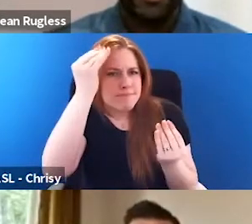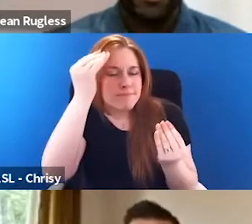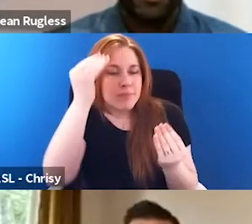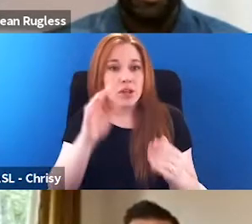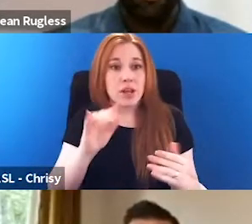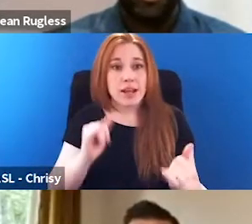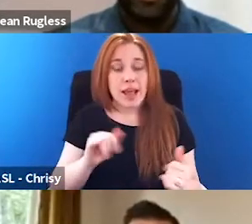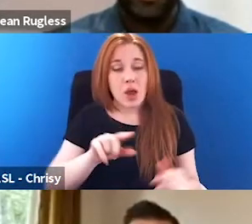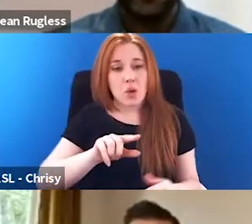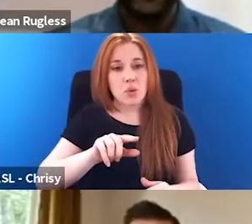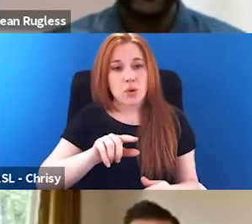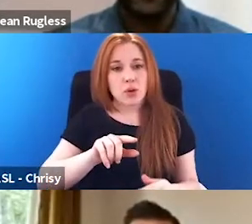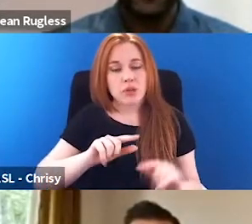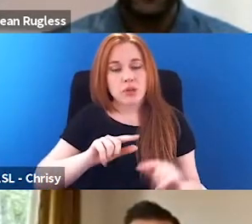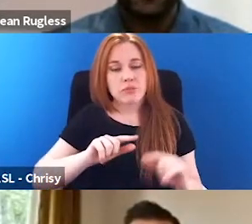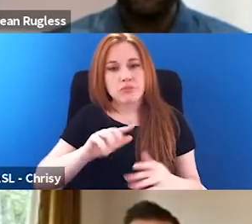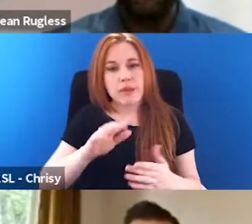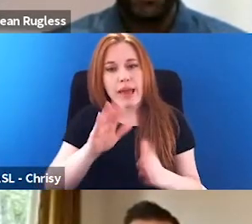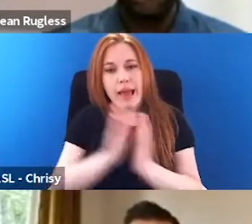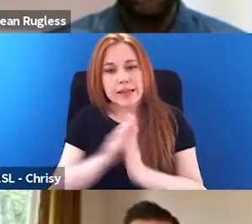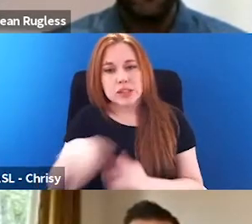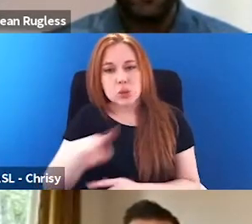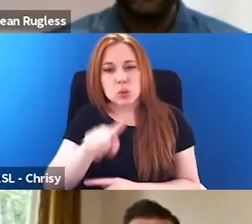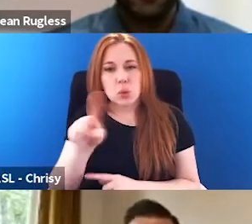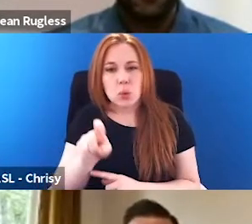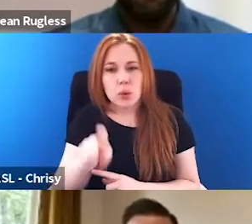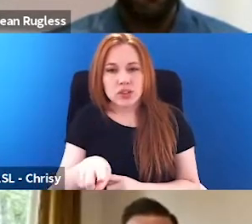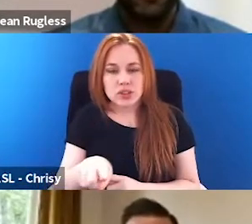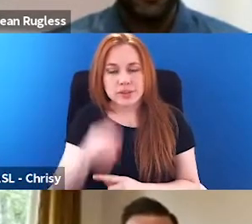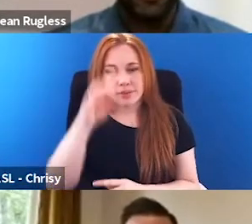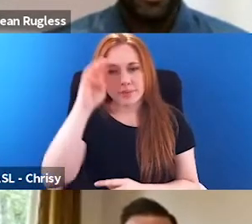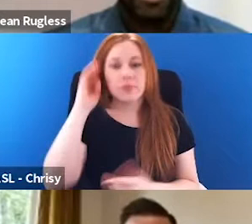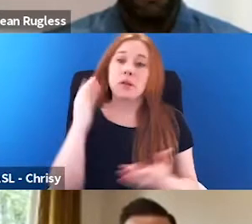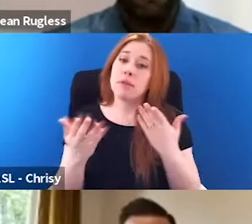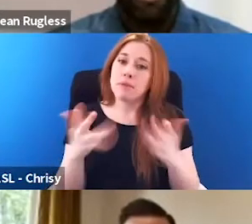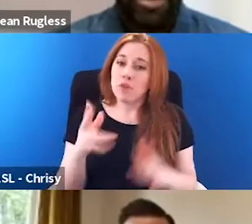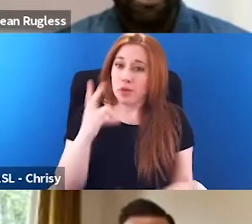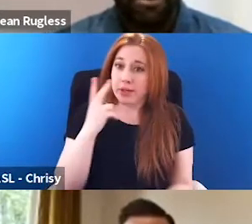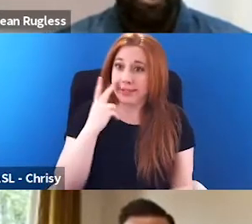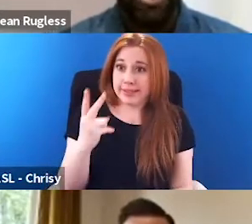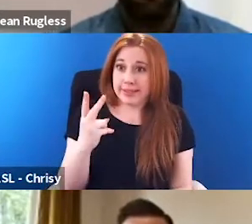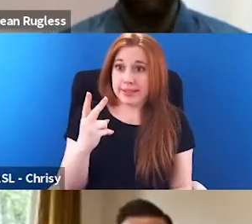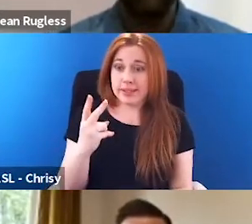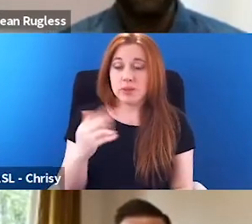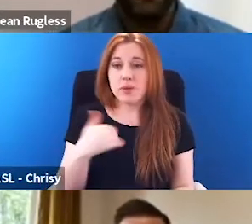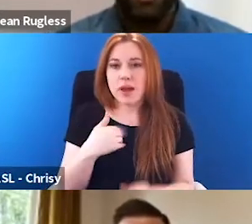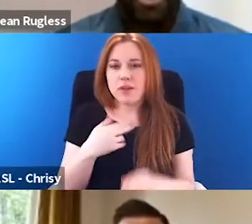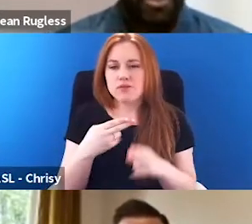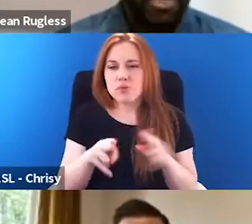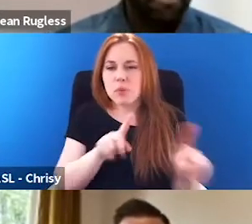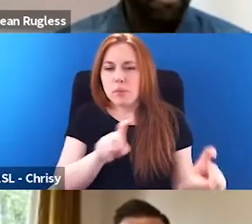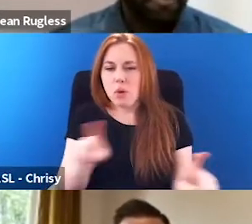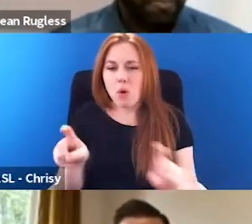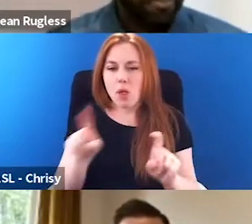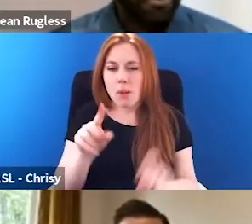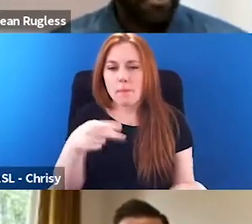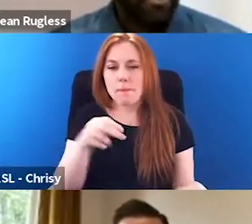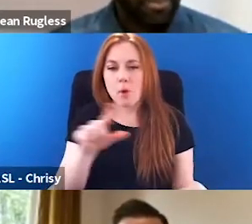a question here. Some of you may have seen it, but we have a quick poll.